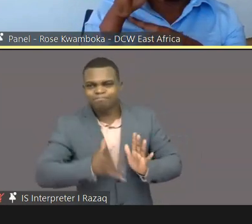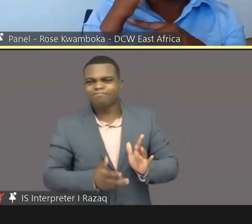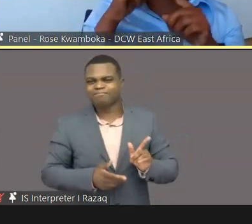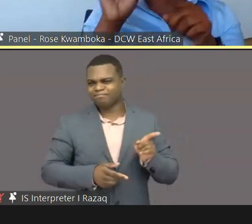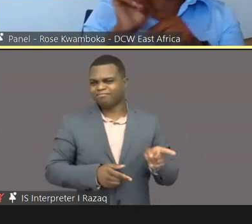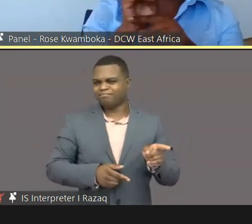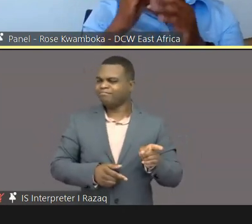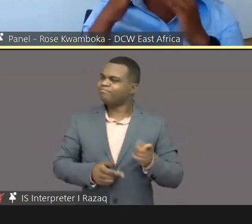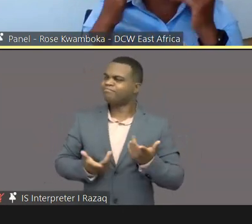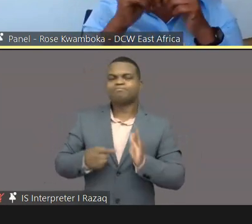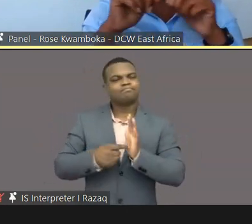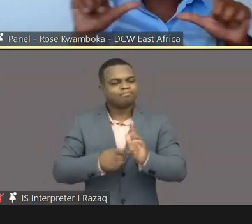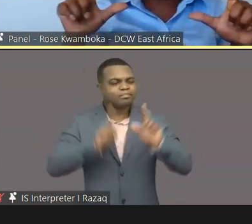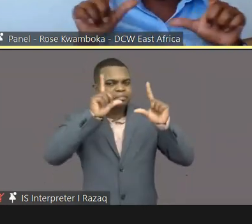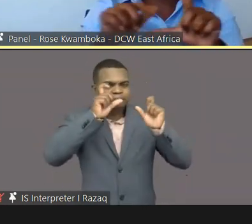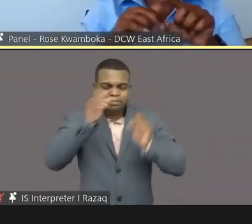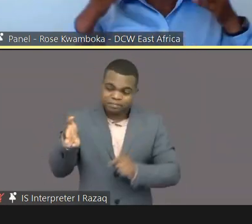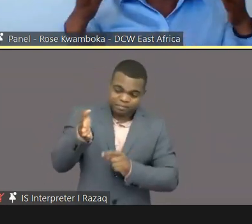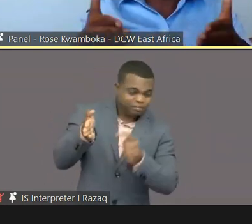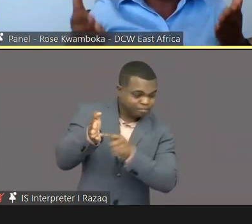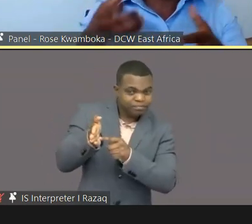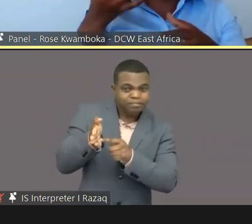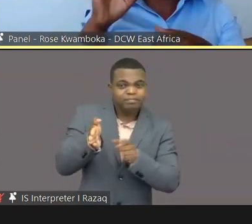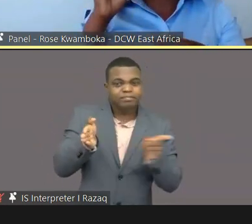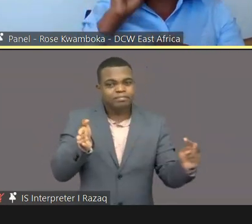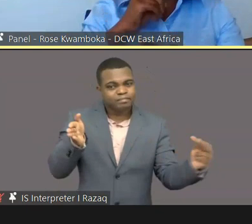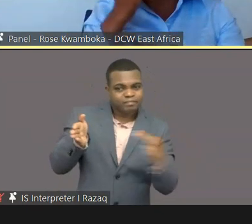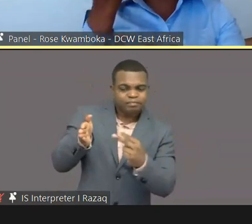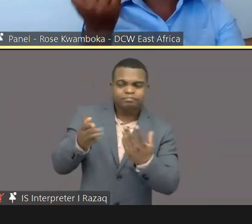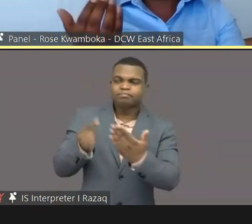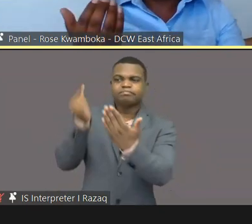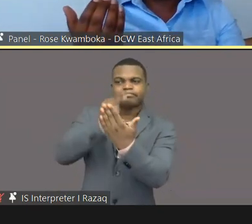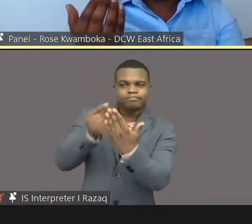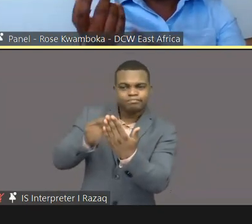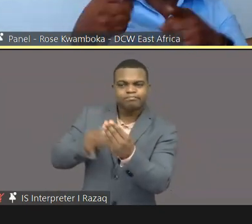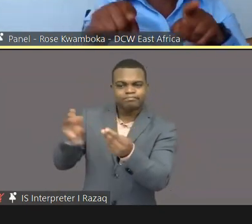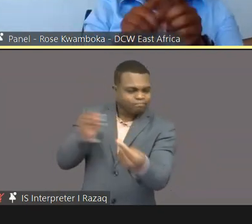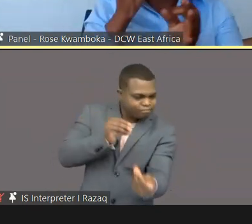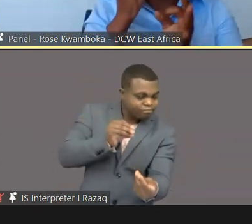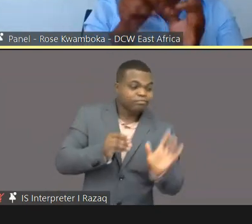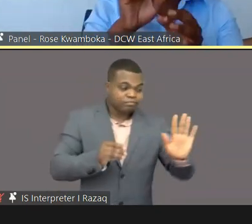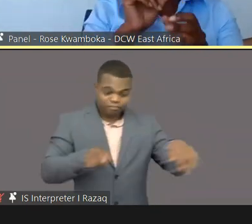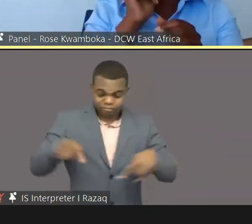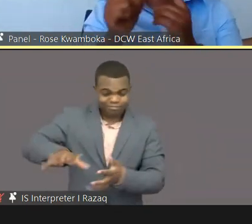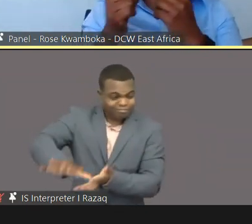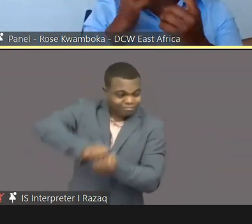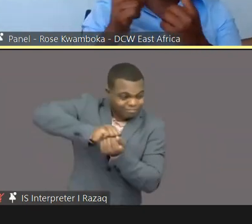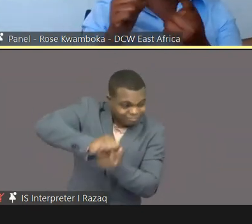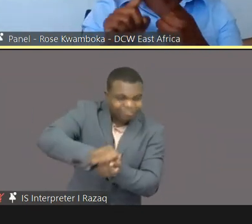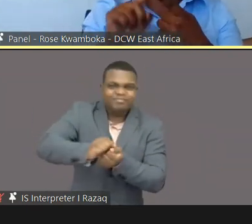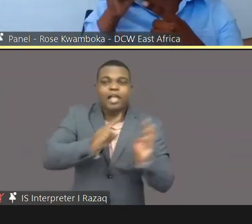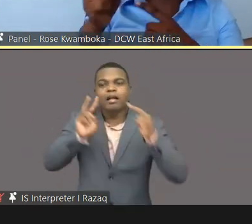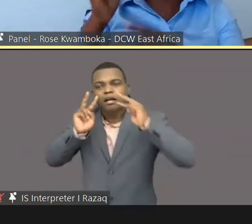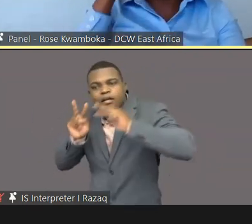The fourth tip is to use sign language in the presence of a deaf child, even if you're